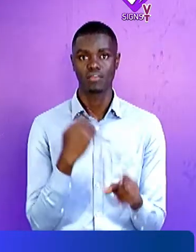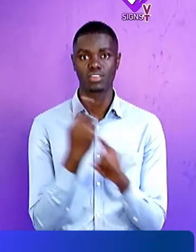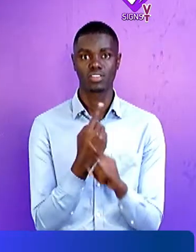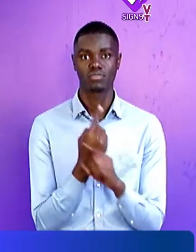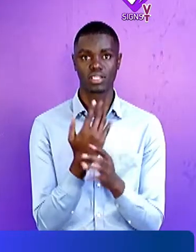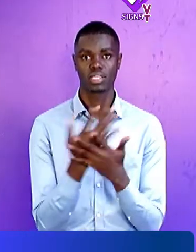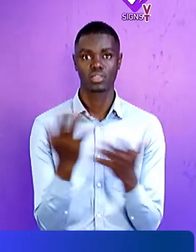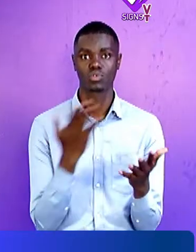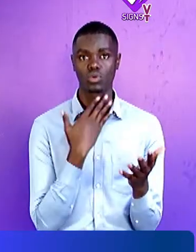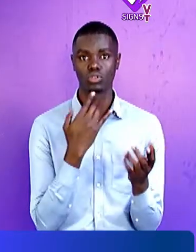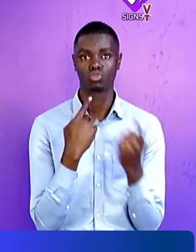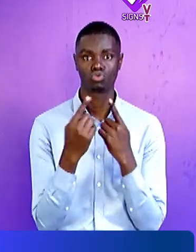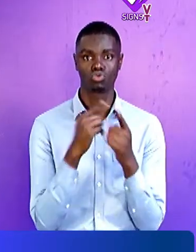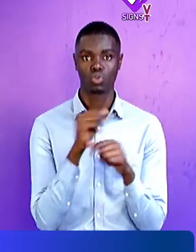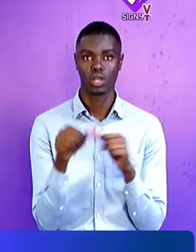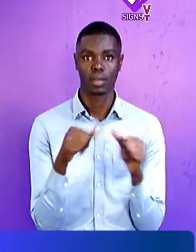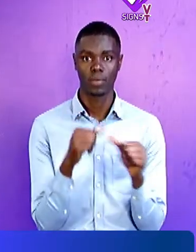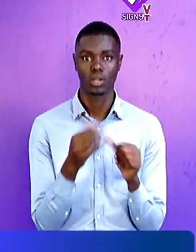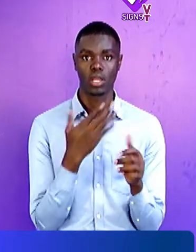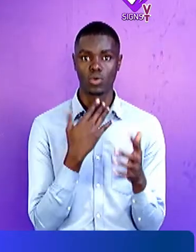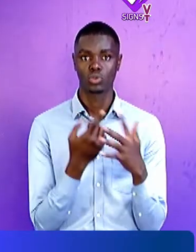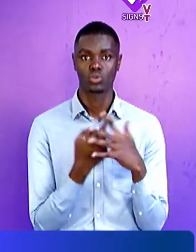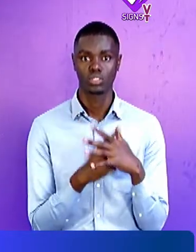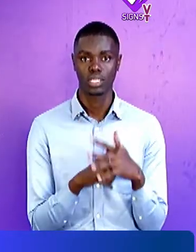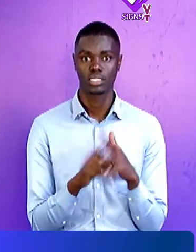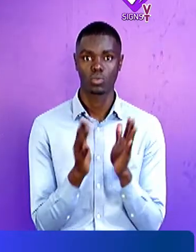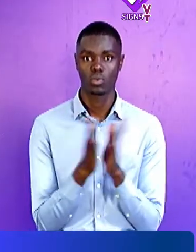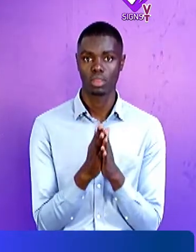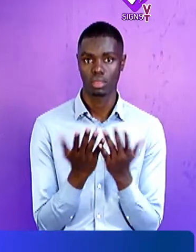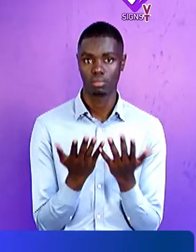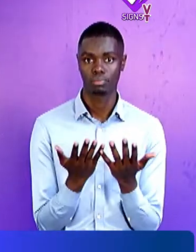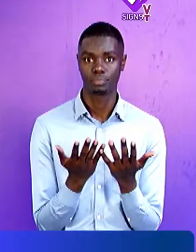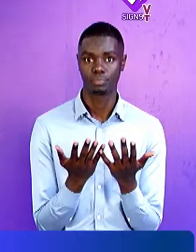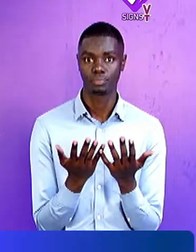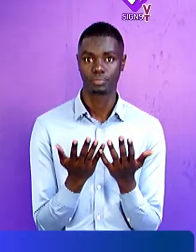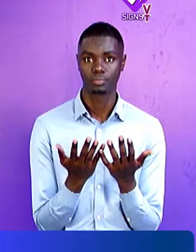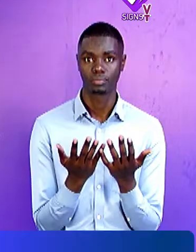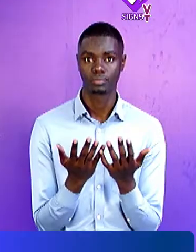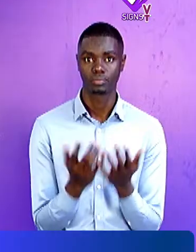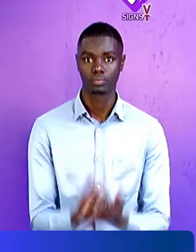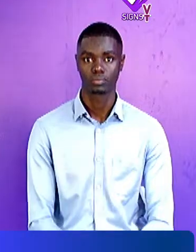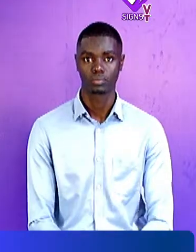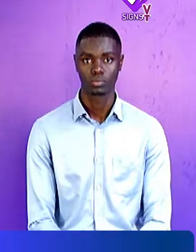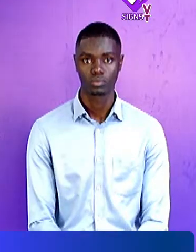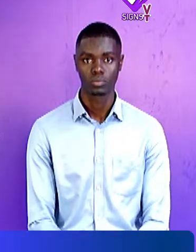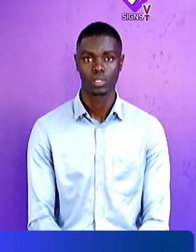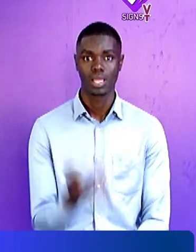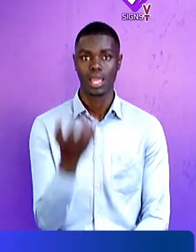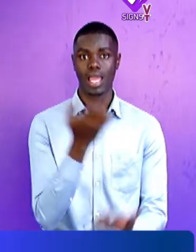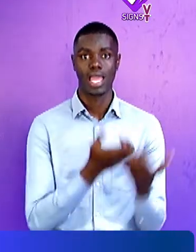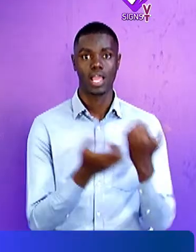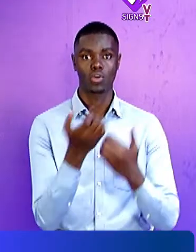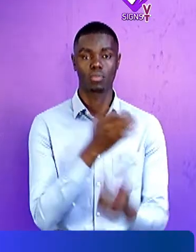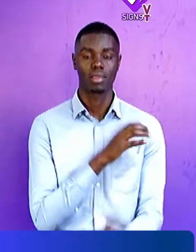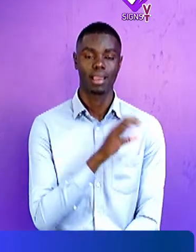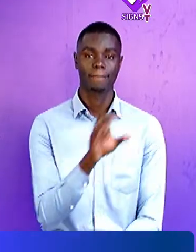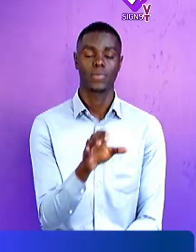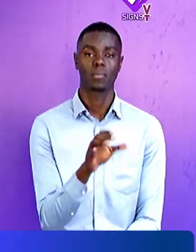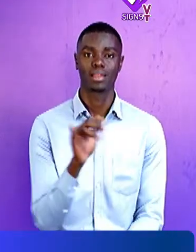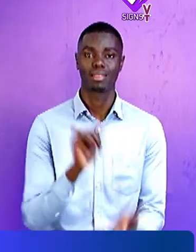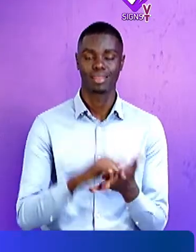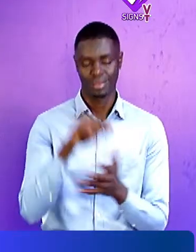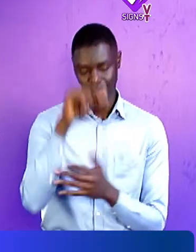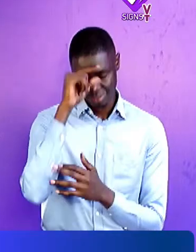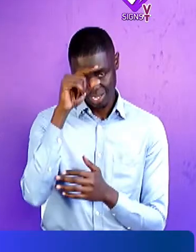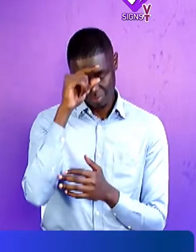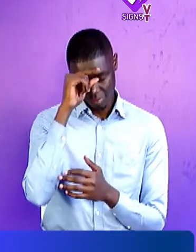us to talk about, and I want us to start it off with the economic empowerment drives that the government